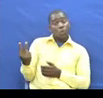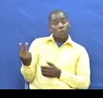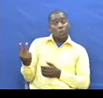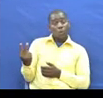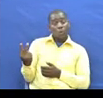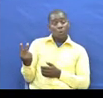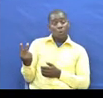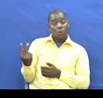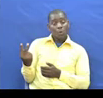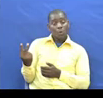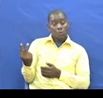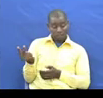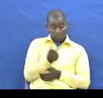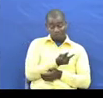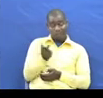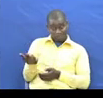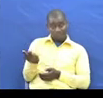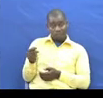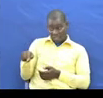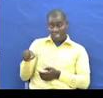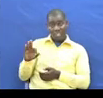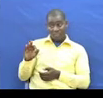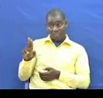Which of the two